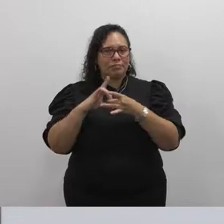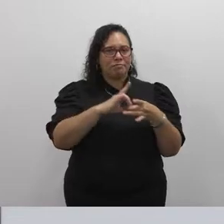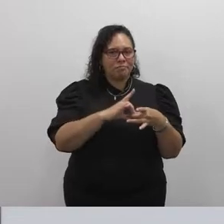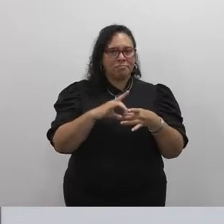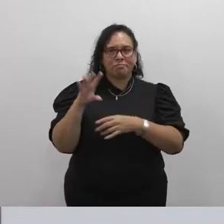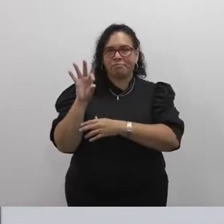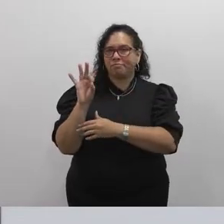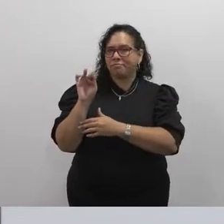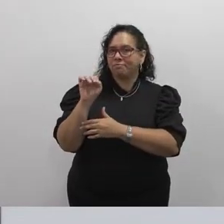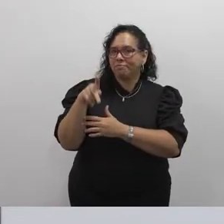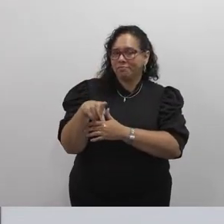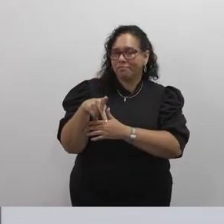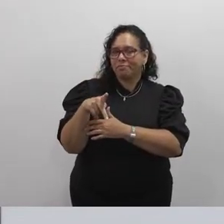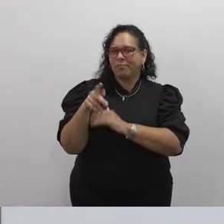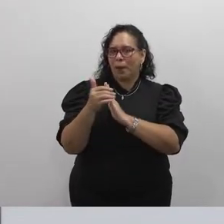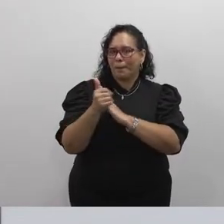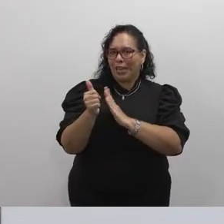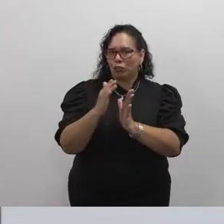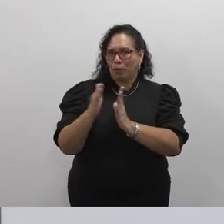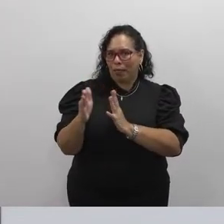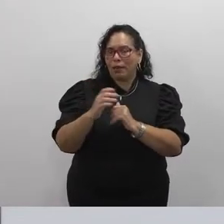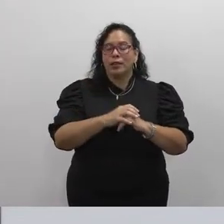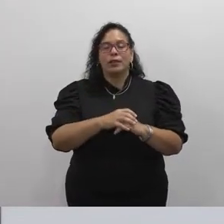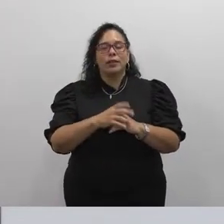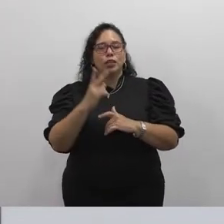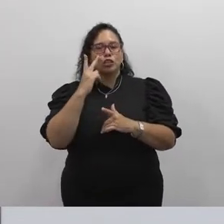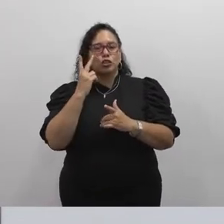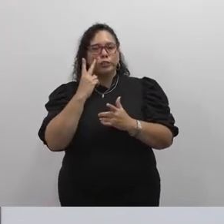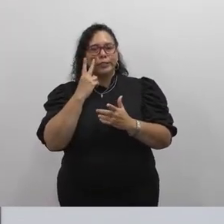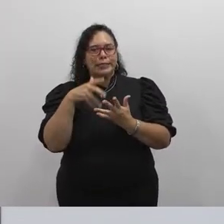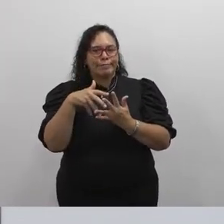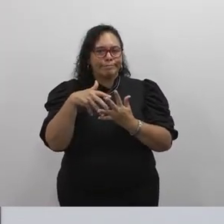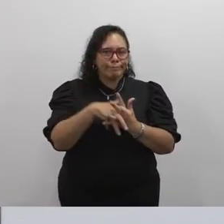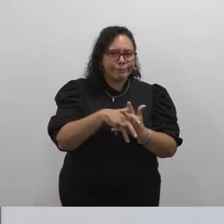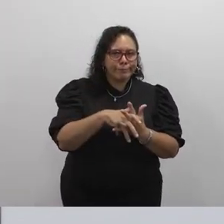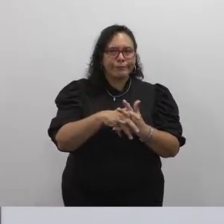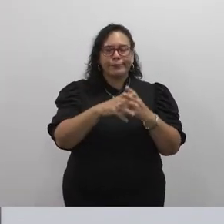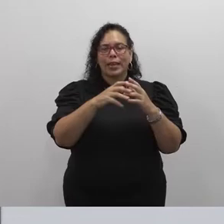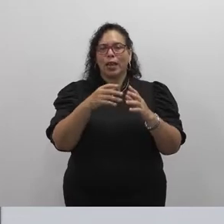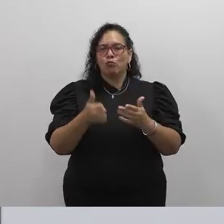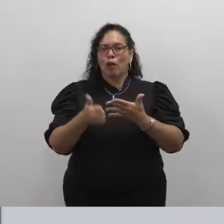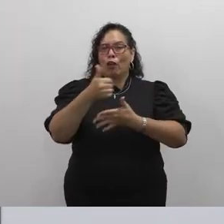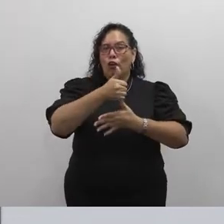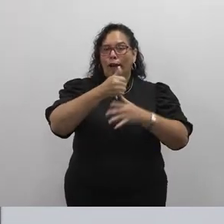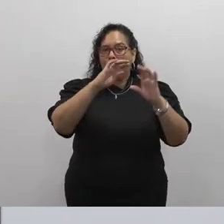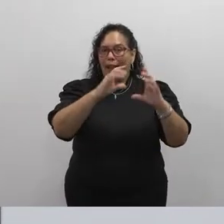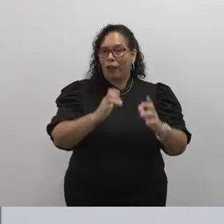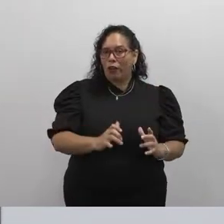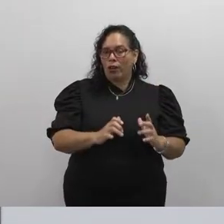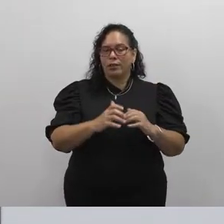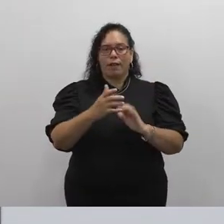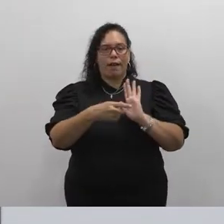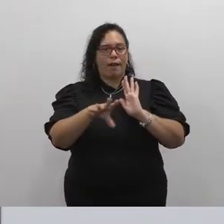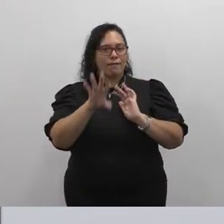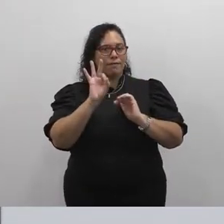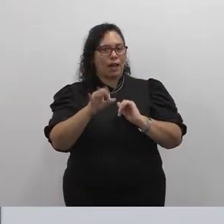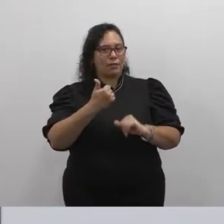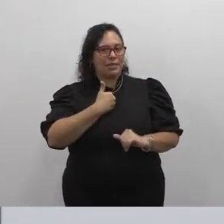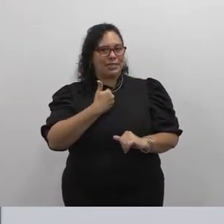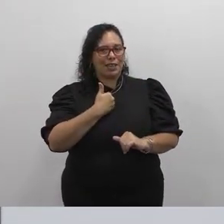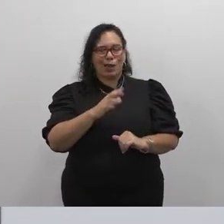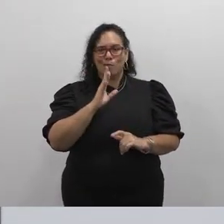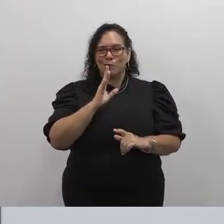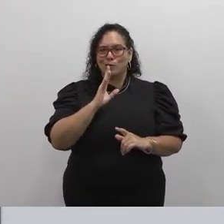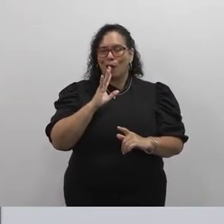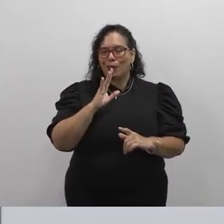of course, and you probably see it embedded in a number of these project priority categories. You know, often I find myself as I'm presenting, speaking to the classroom spaces,